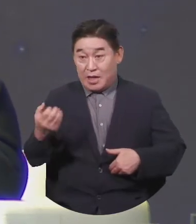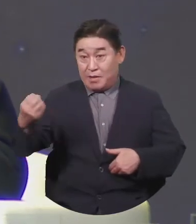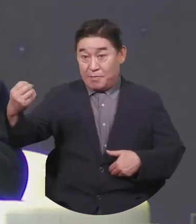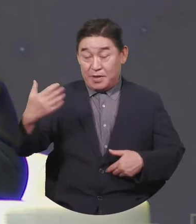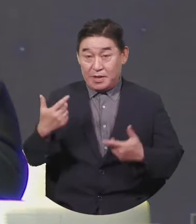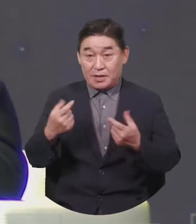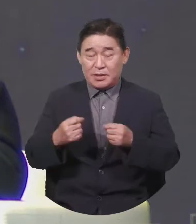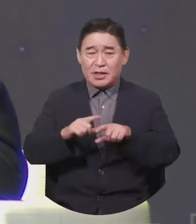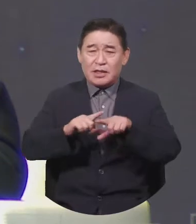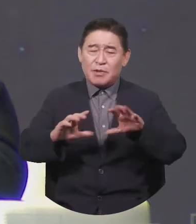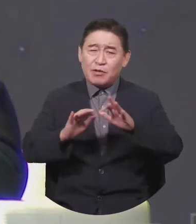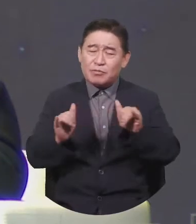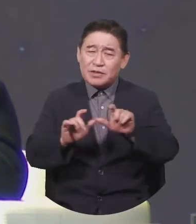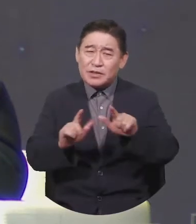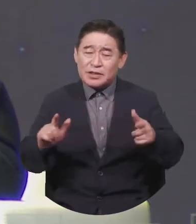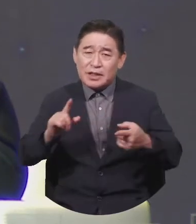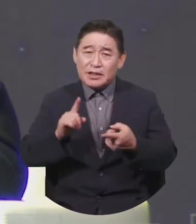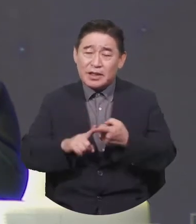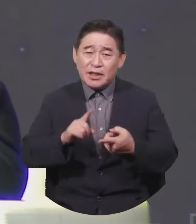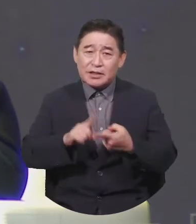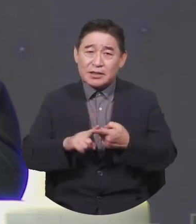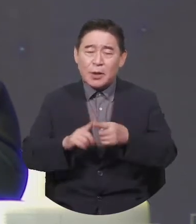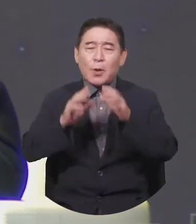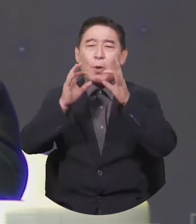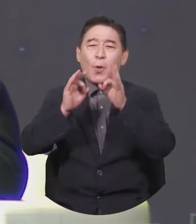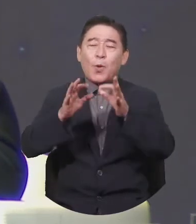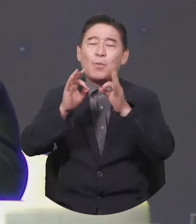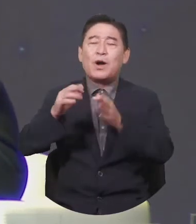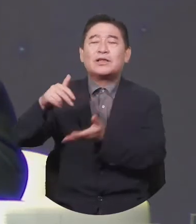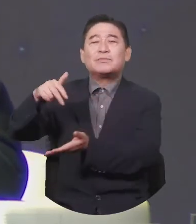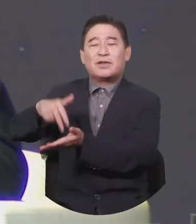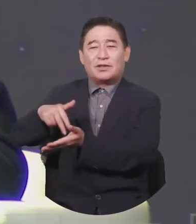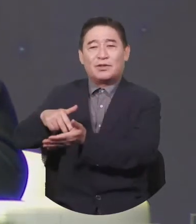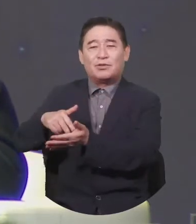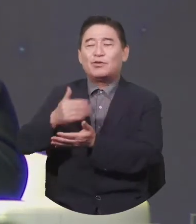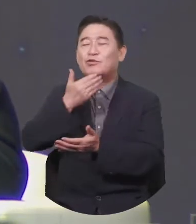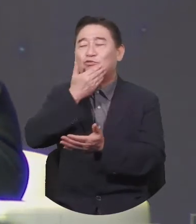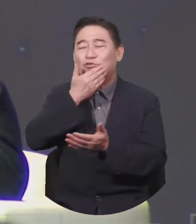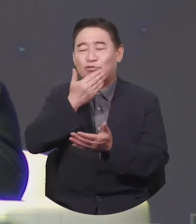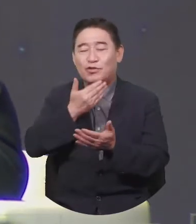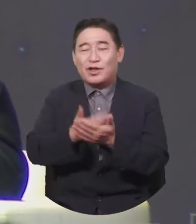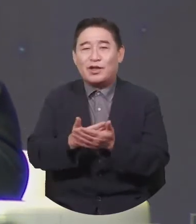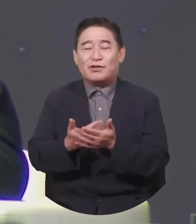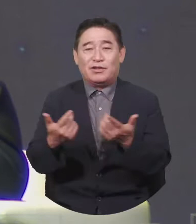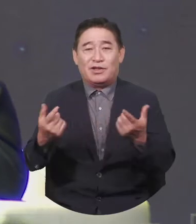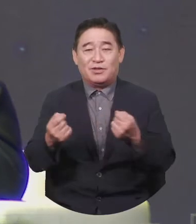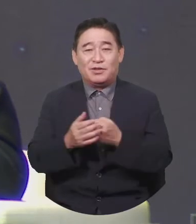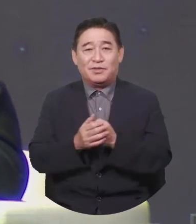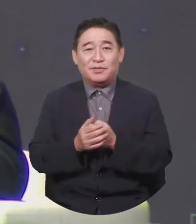also try in every case to